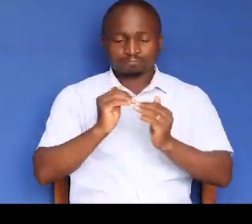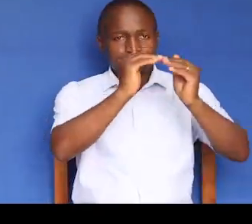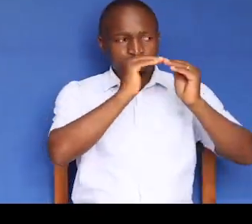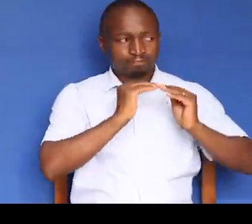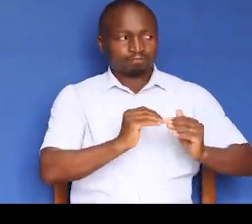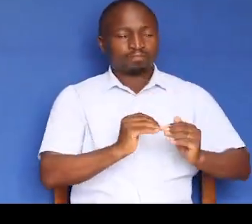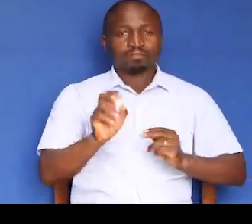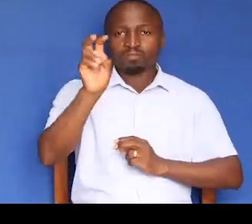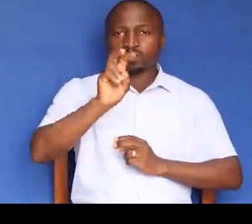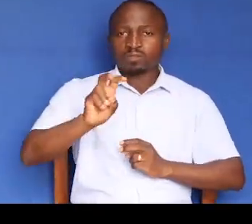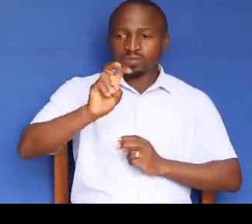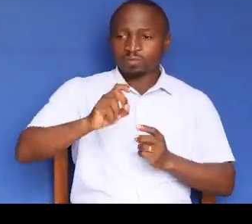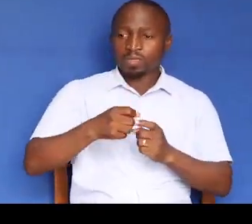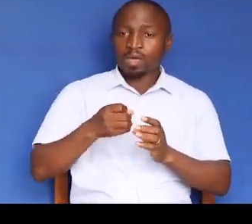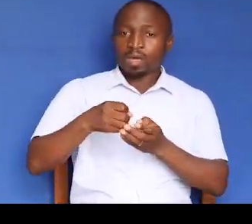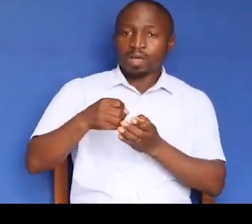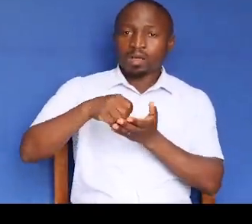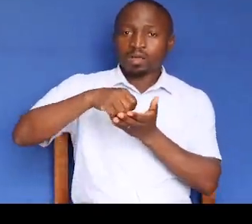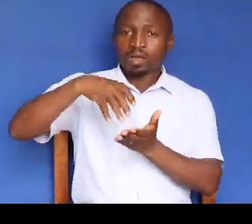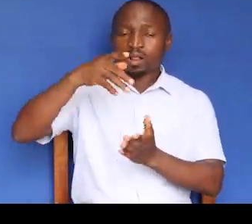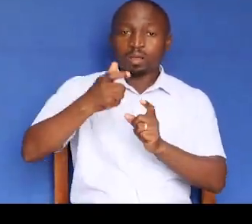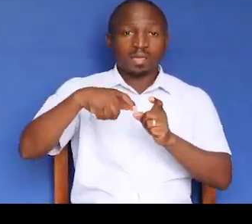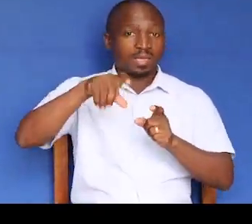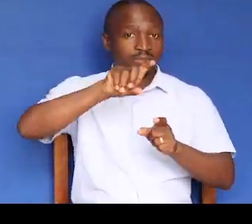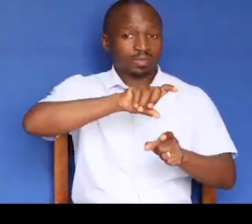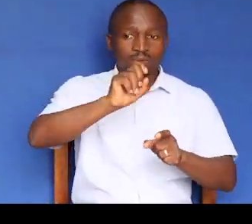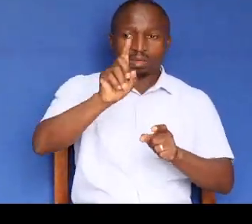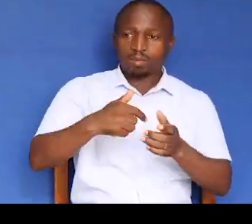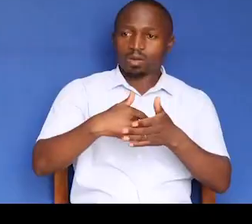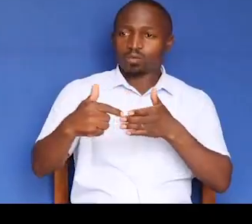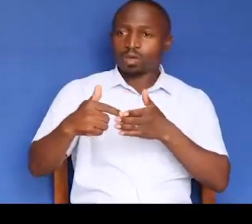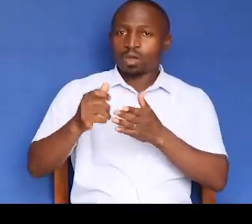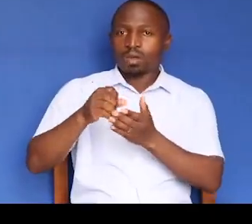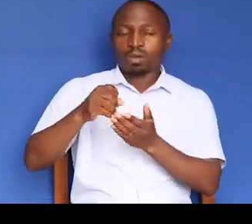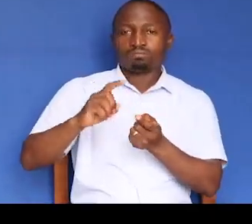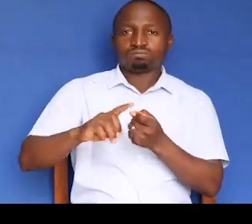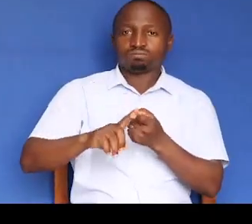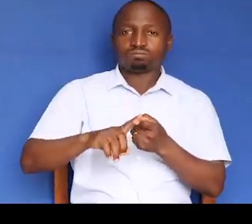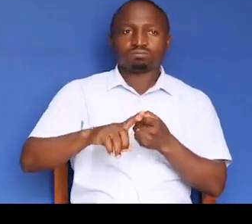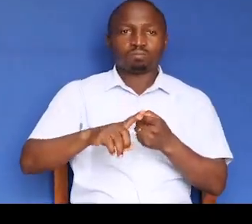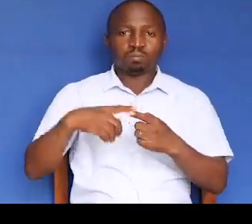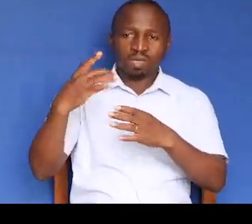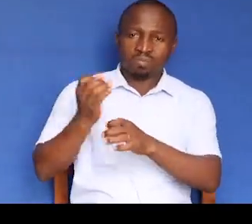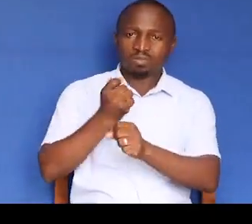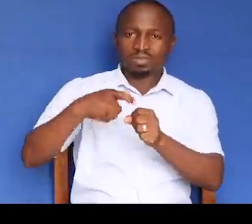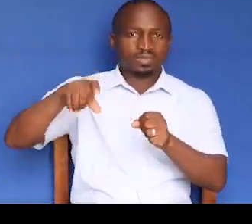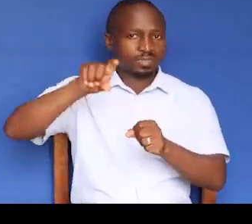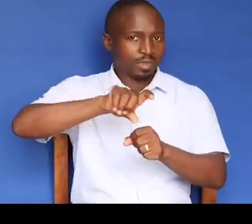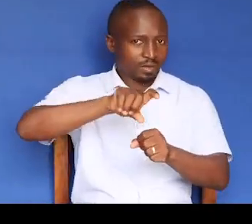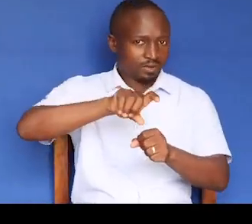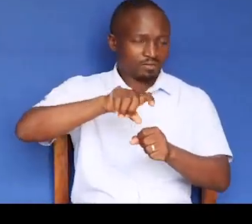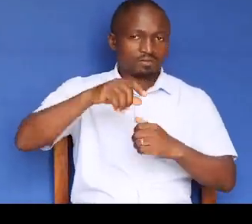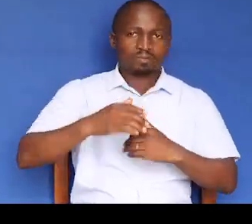cost. Extra cost is the marginal cost. So we can't get total